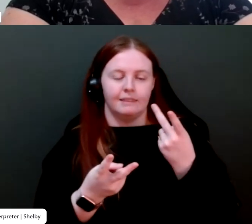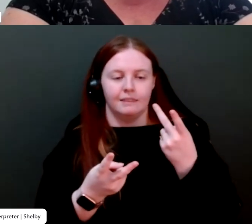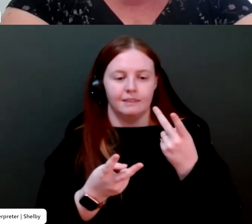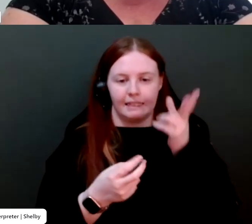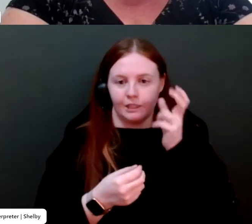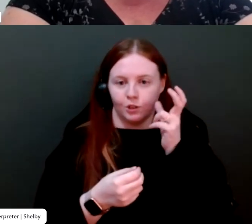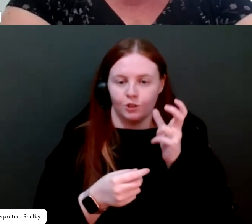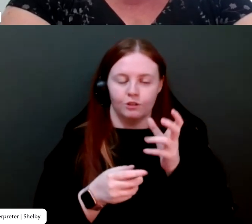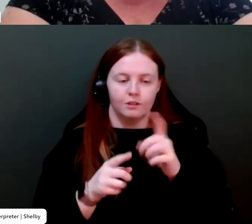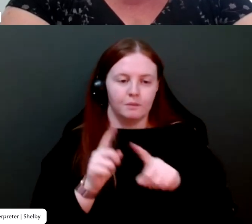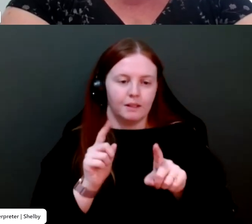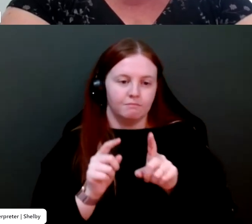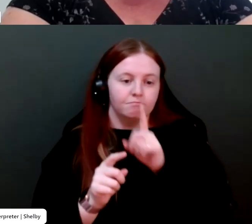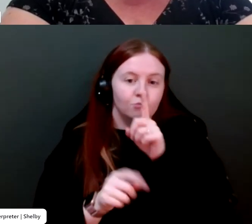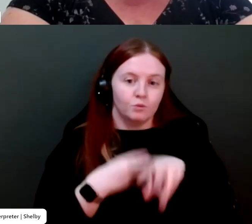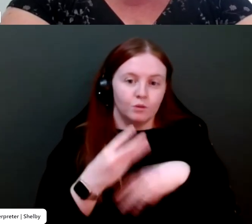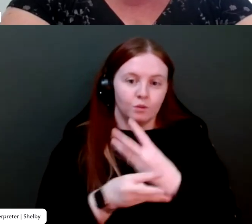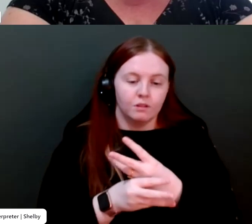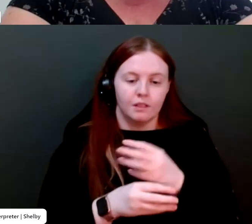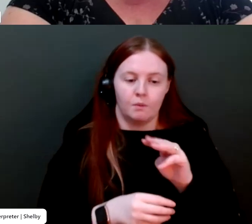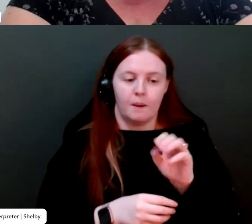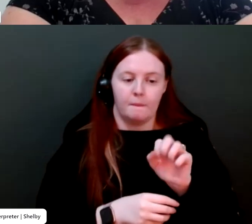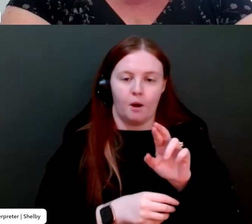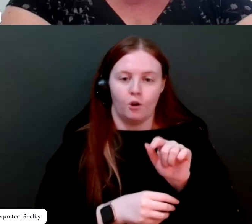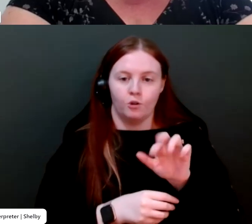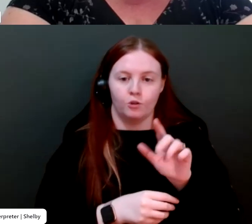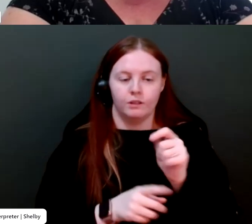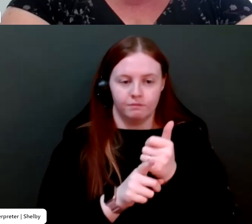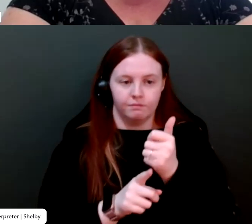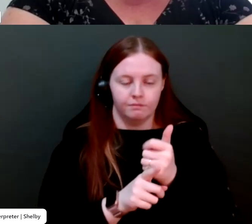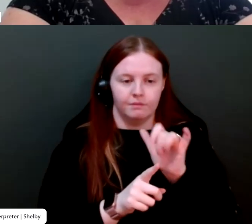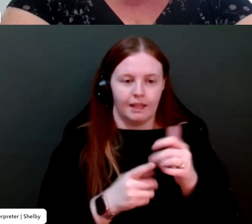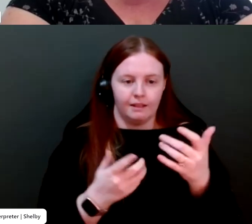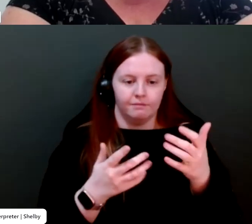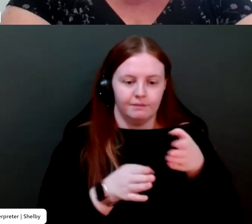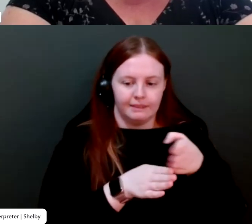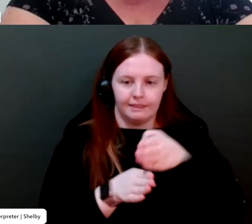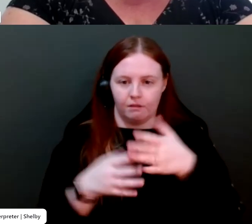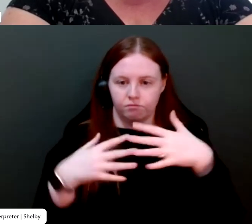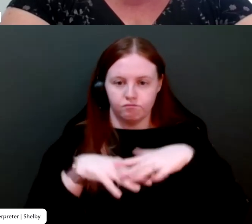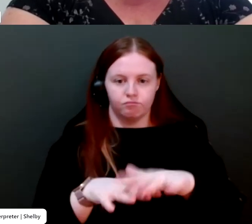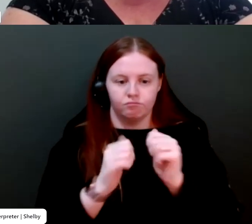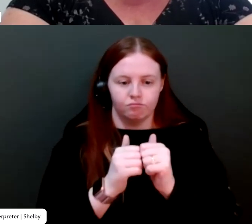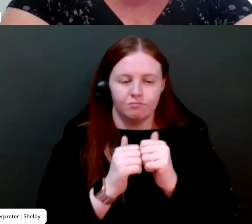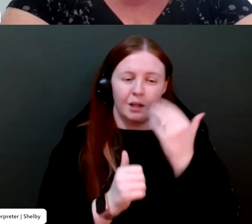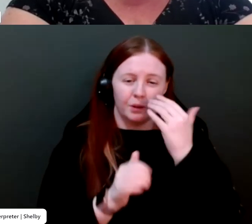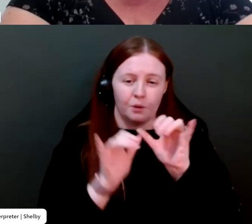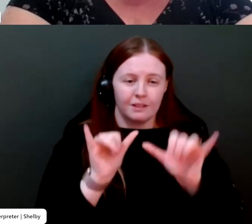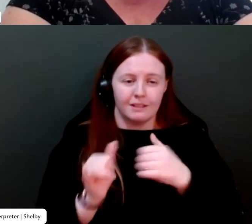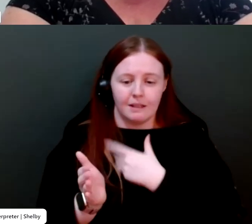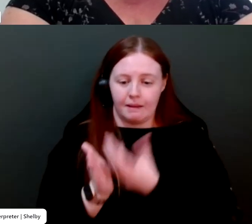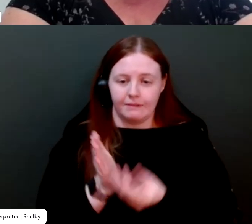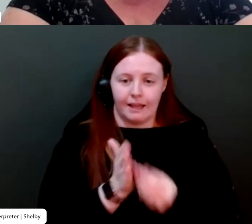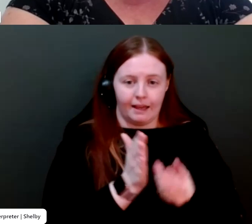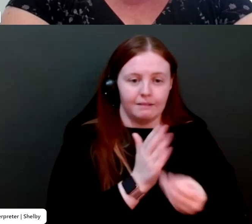and sort of what Margaret was talking about, that intersectionality and the complexities that we're trying to deal with. And we know that there's gaps in the system